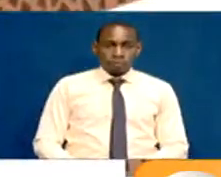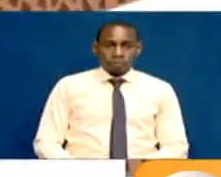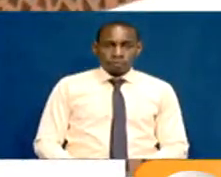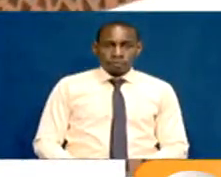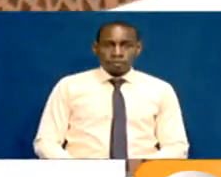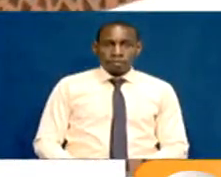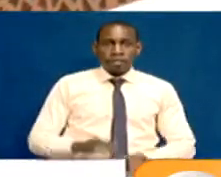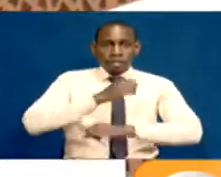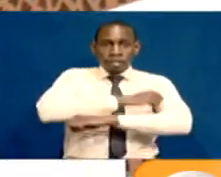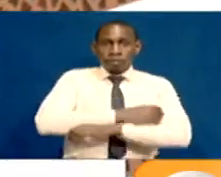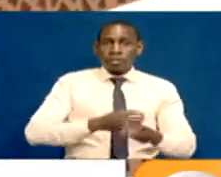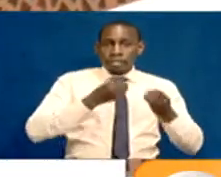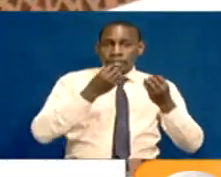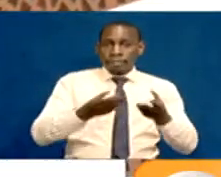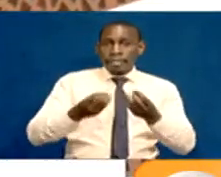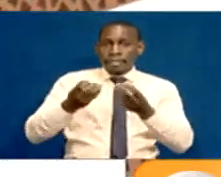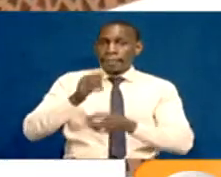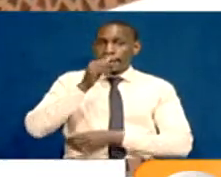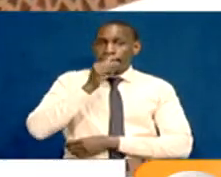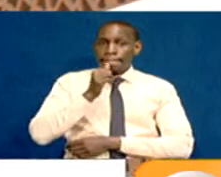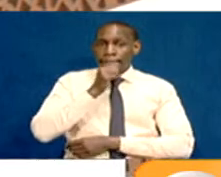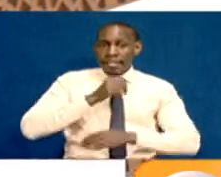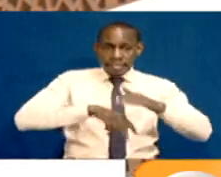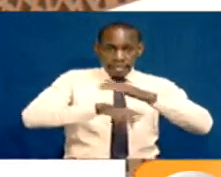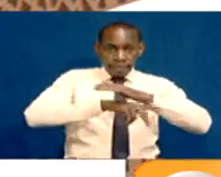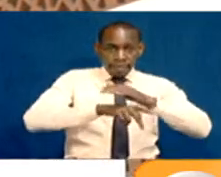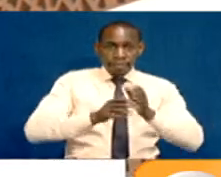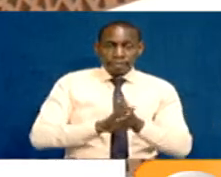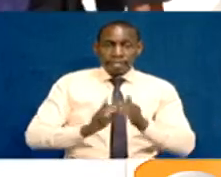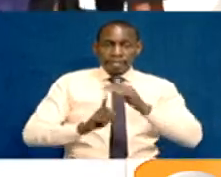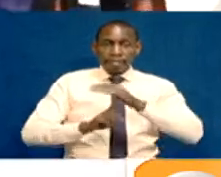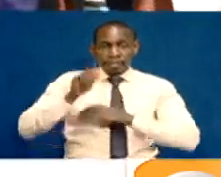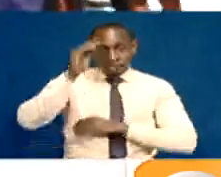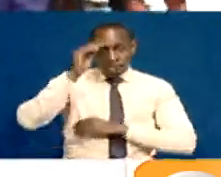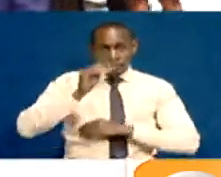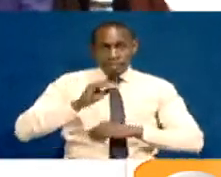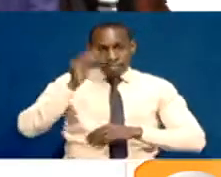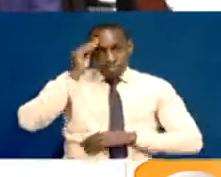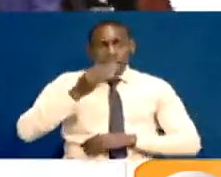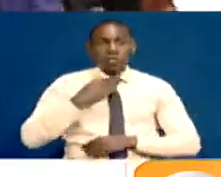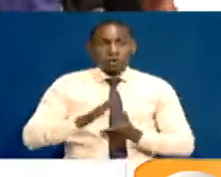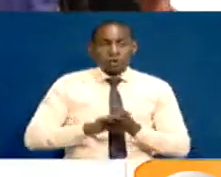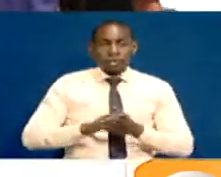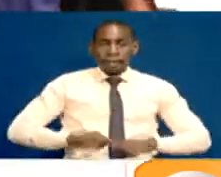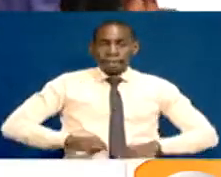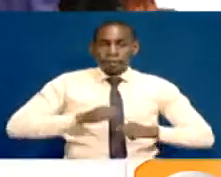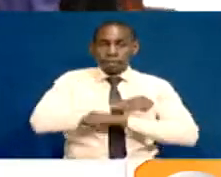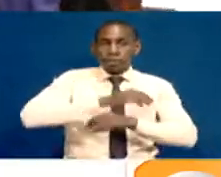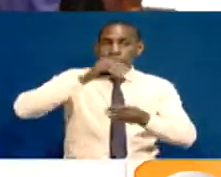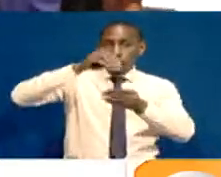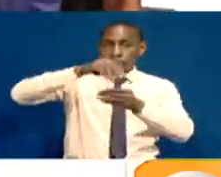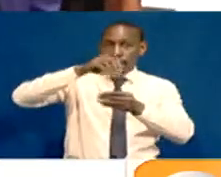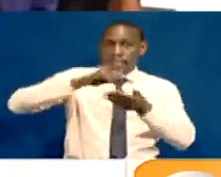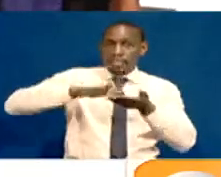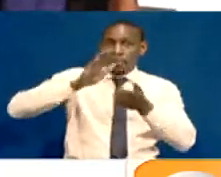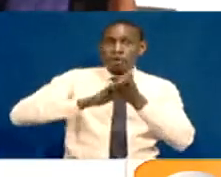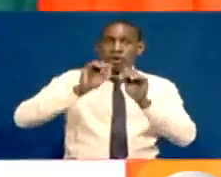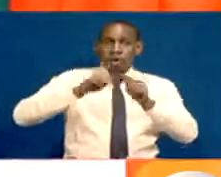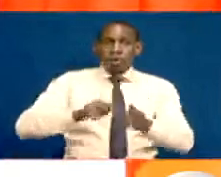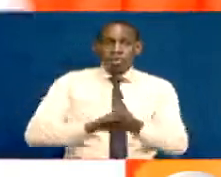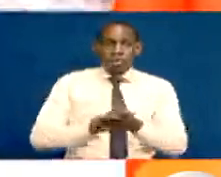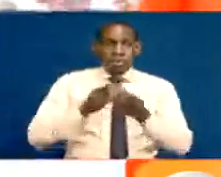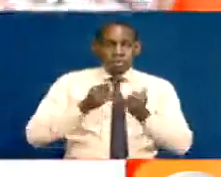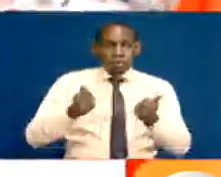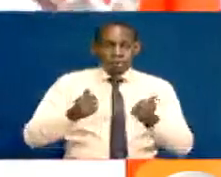Huku shule nyingi za kibinafsi zikiwa za msingi, Wizara ya Elimu imetaka wakuu wa shule hizo kuwekeza zaidi ili kuepukana